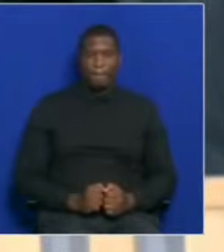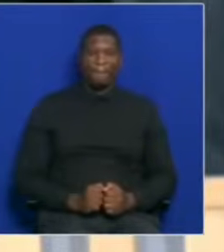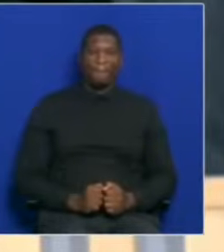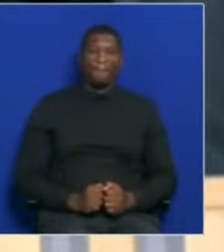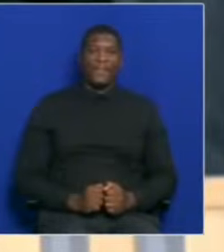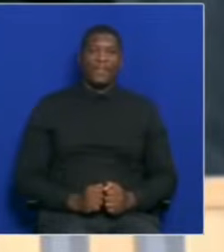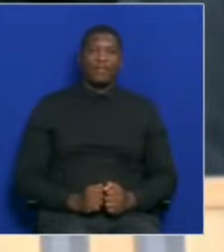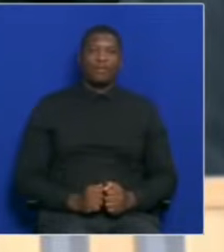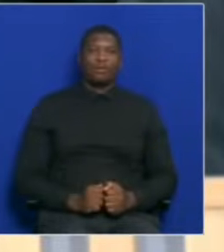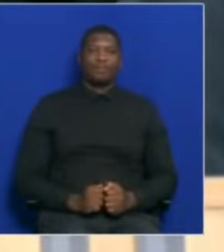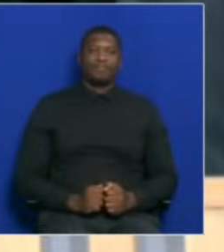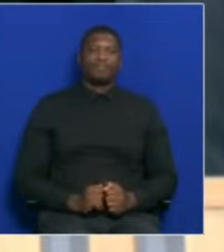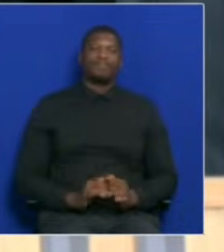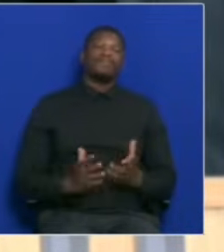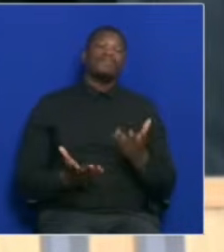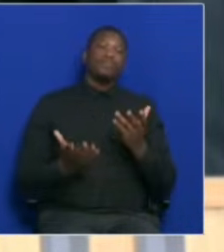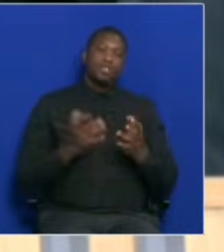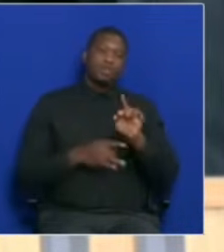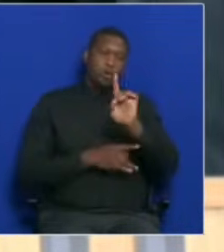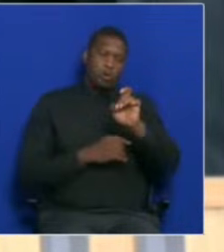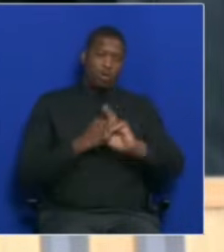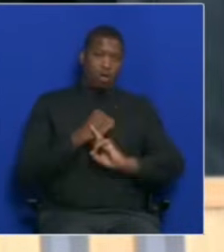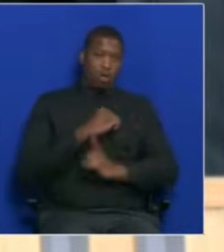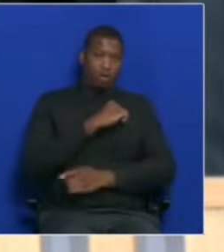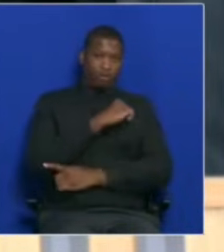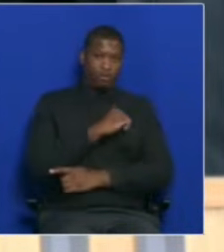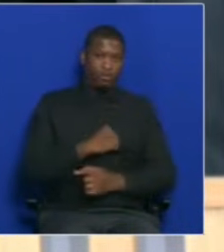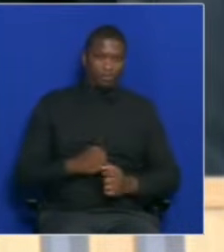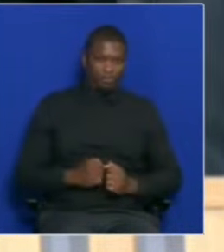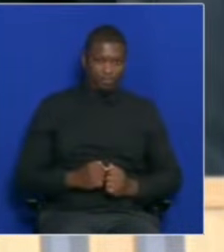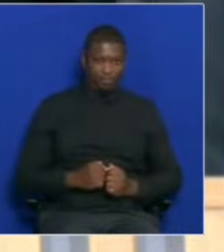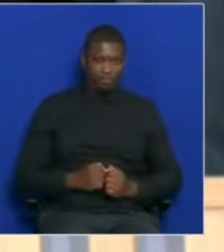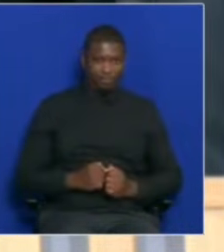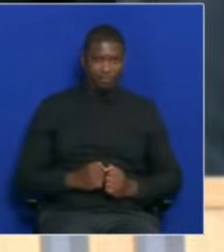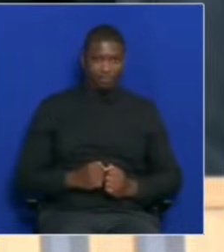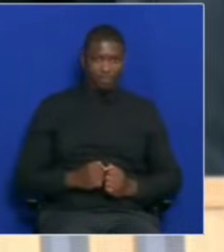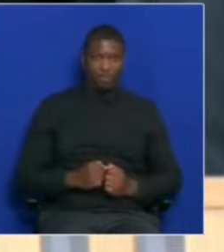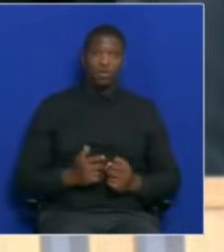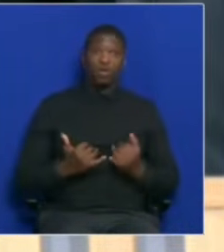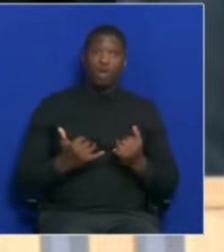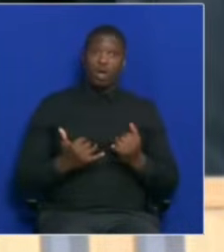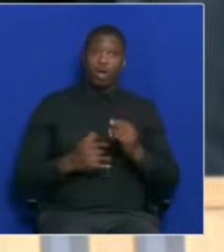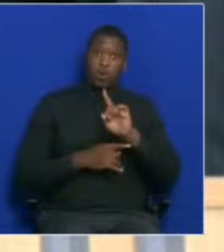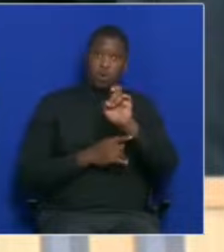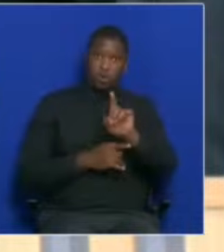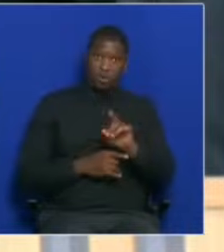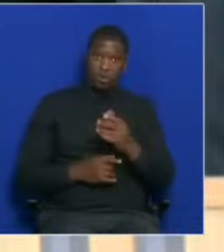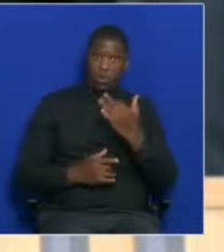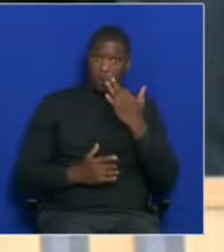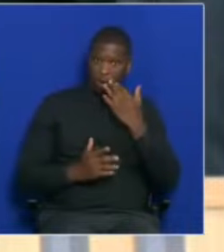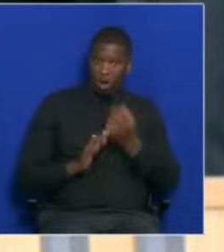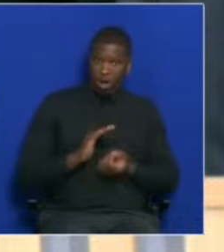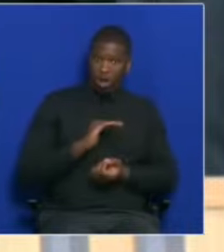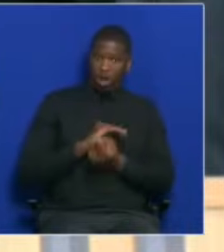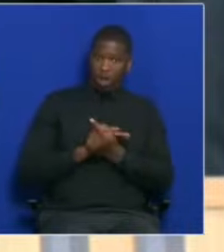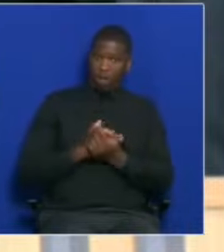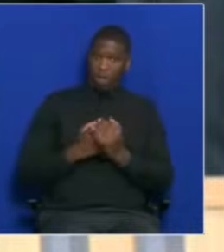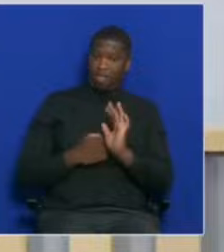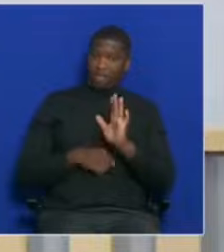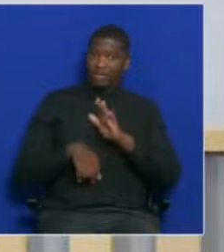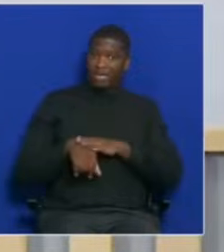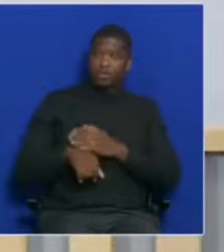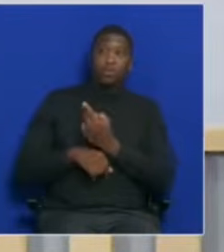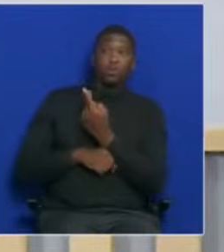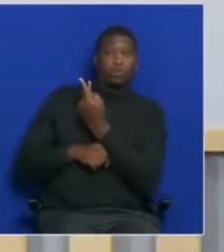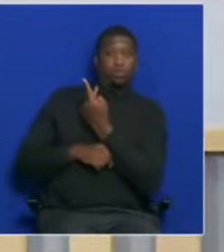Maybe let me ask you a last question. At this point, what was the nature of your relationship with the ID